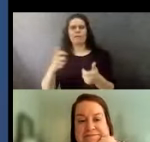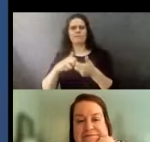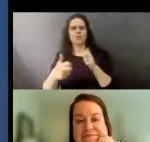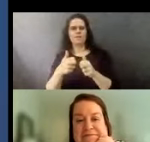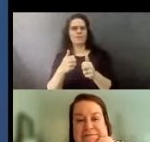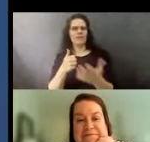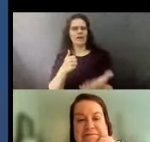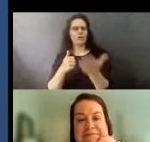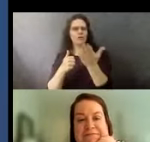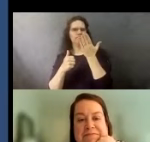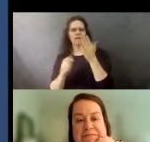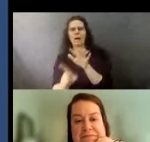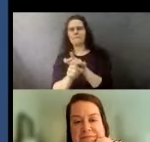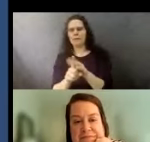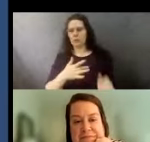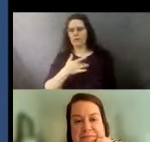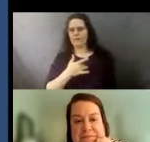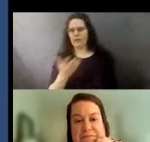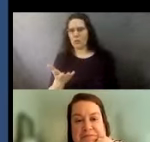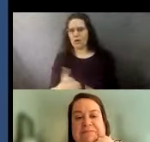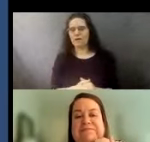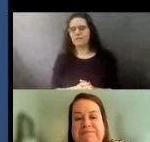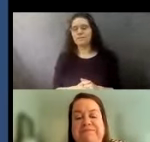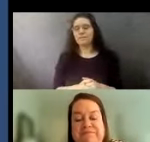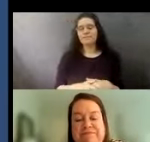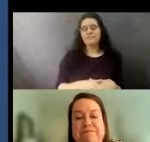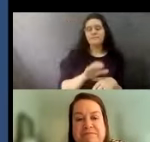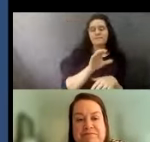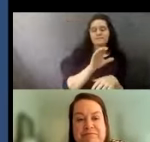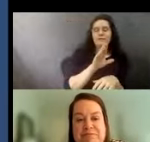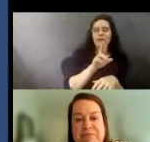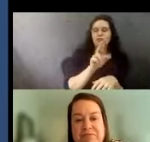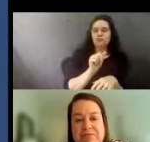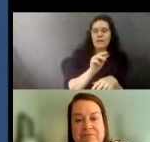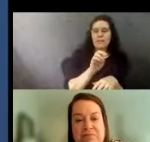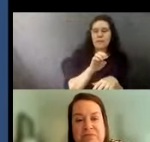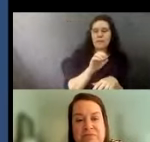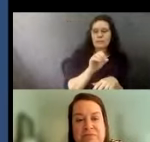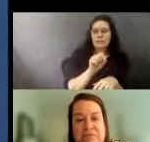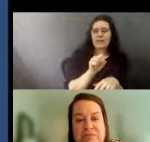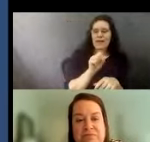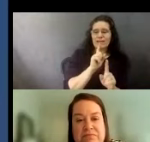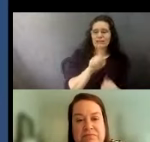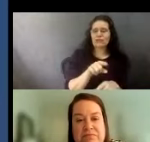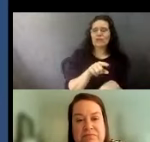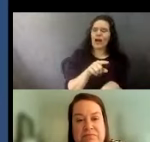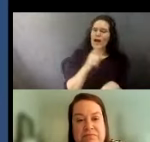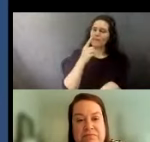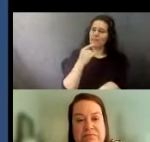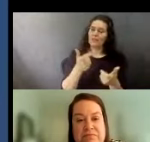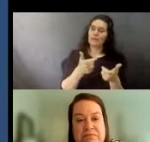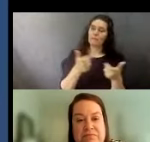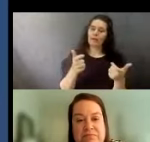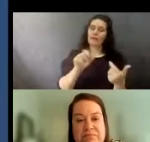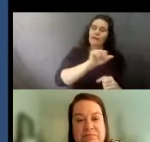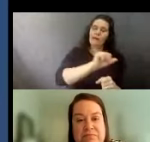I can start. I think it's long COVID. I think we are just now